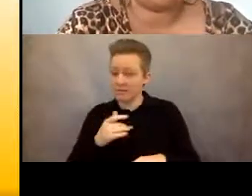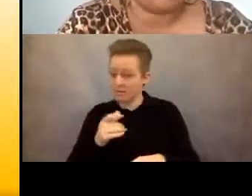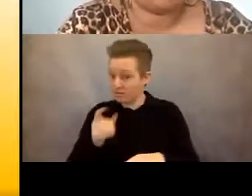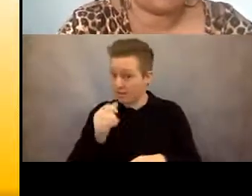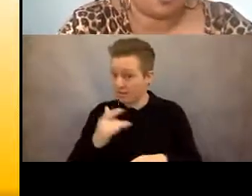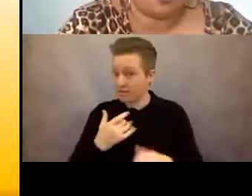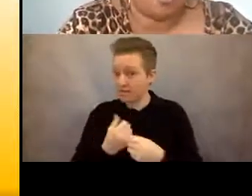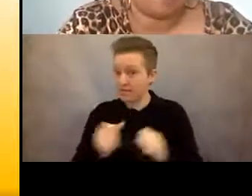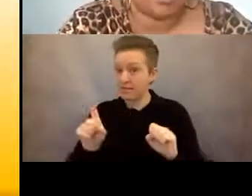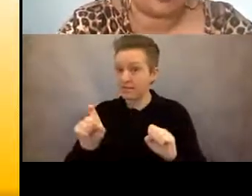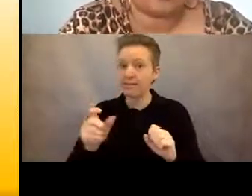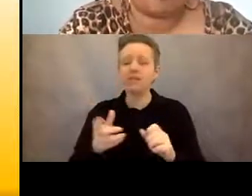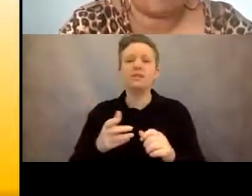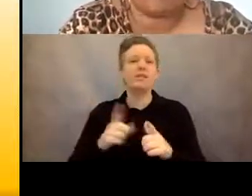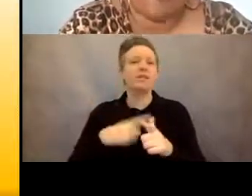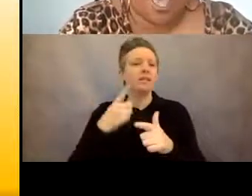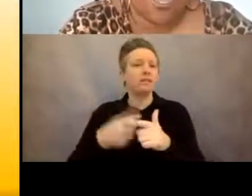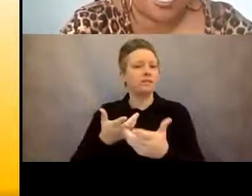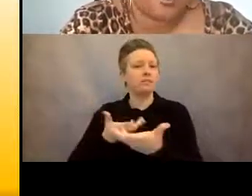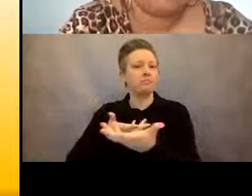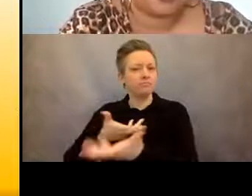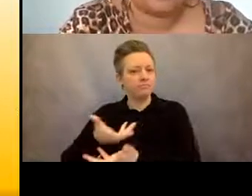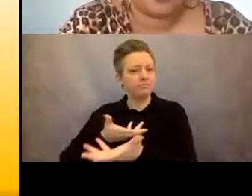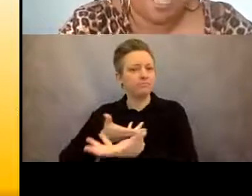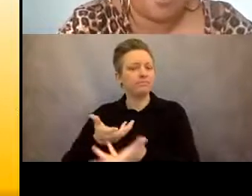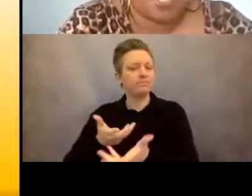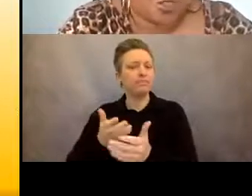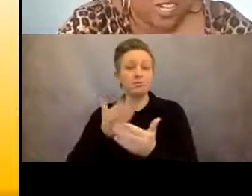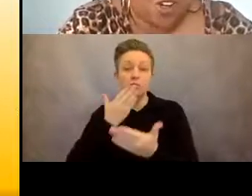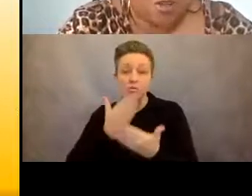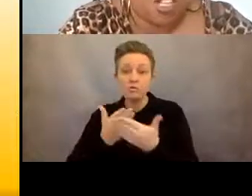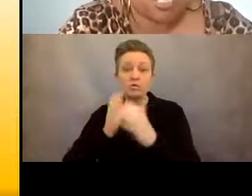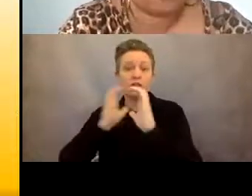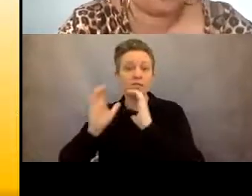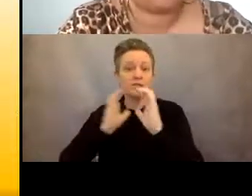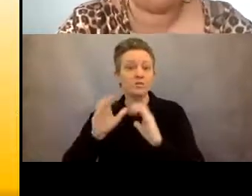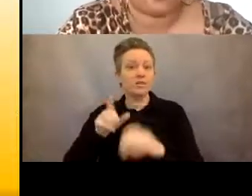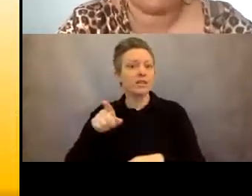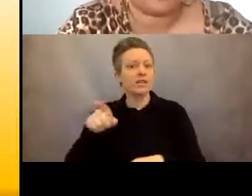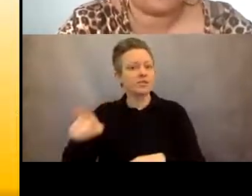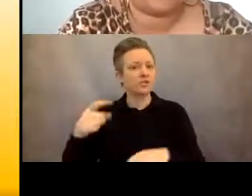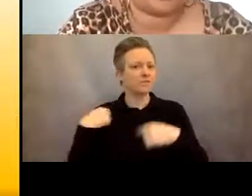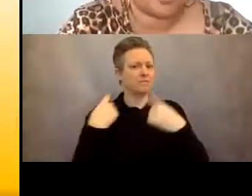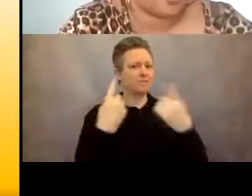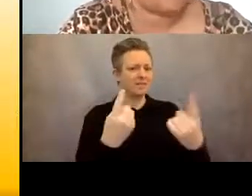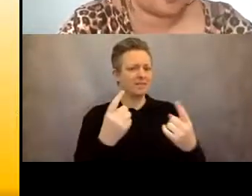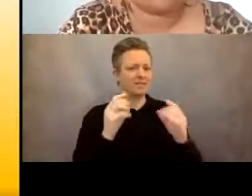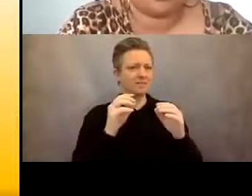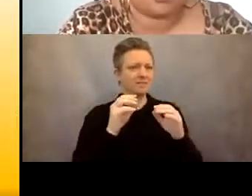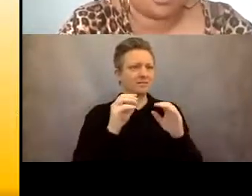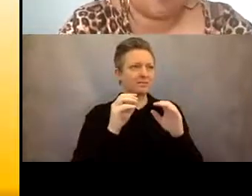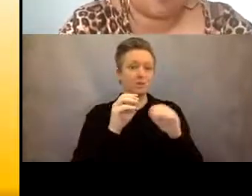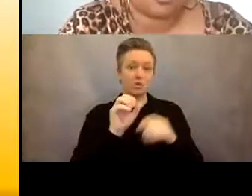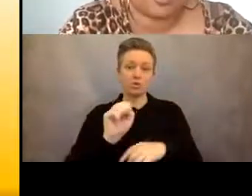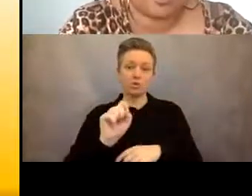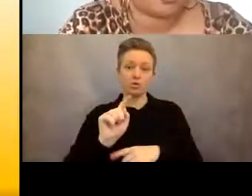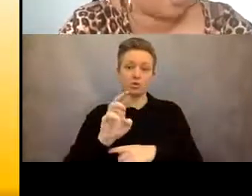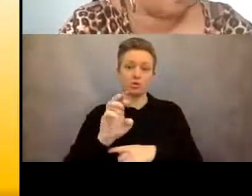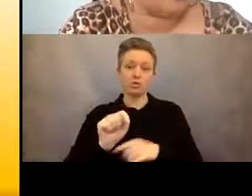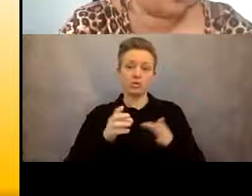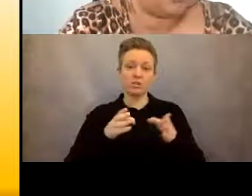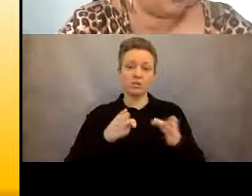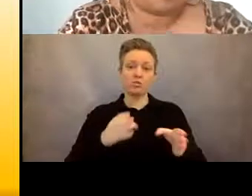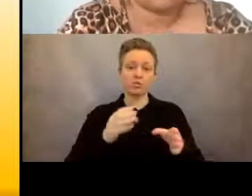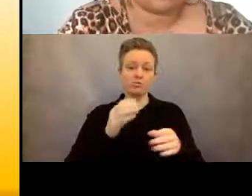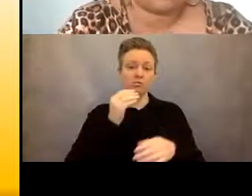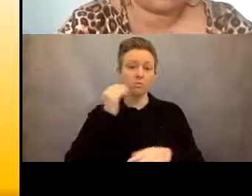We ended up having a long conversation about the fact that she had been street homeless for 35 years. And now she's just given this place. So